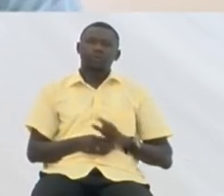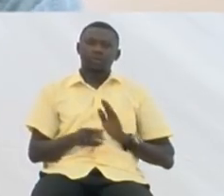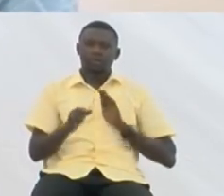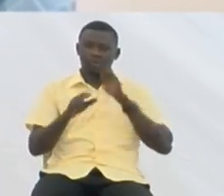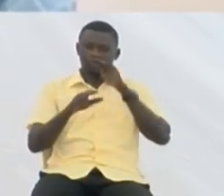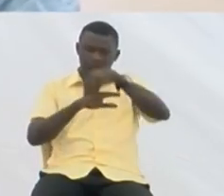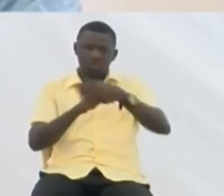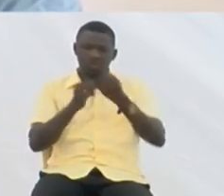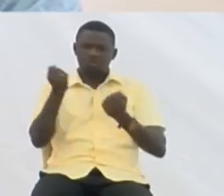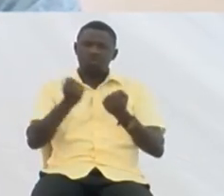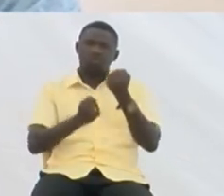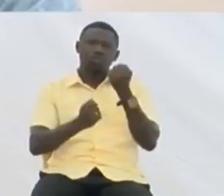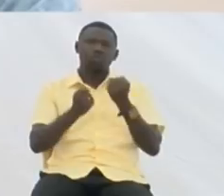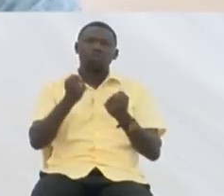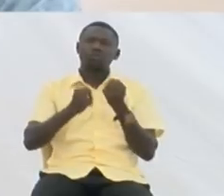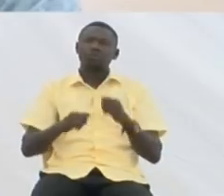the